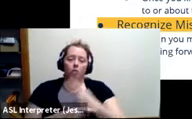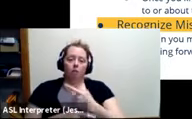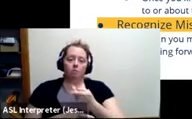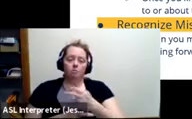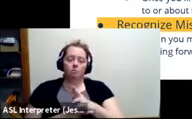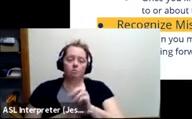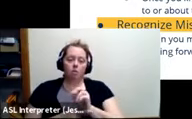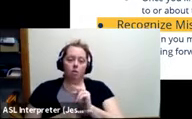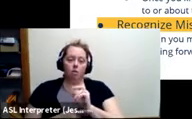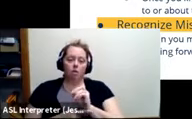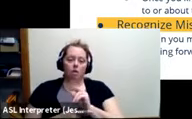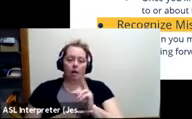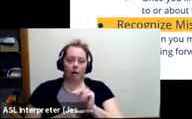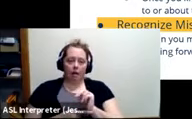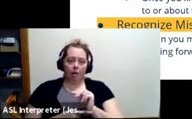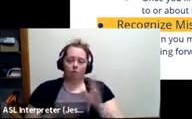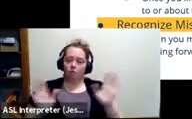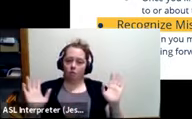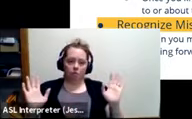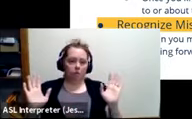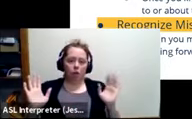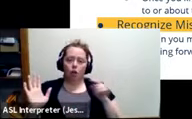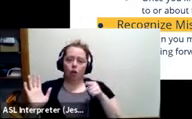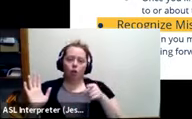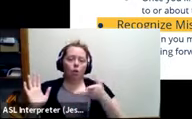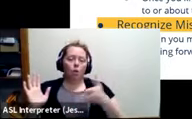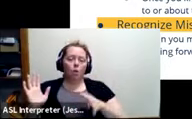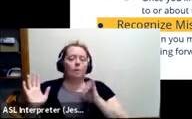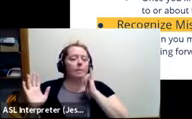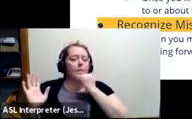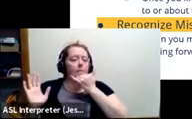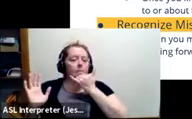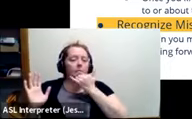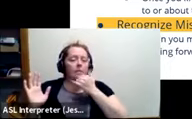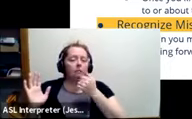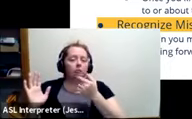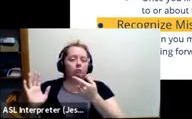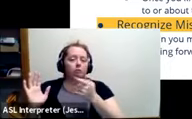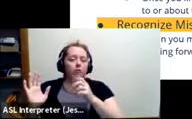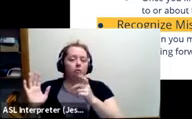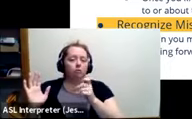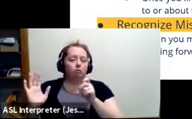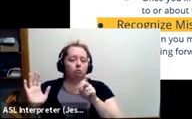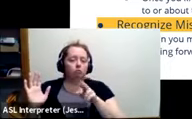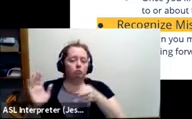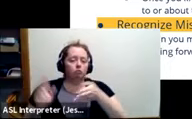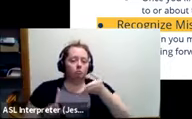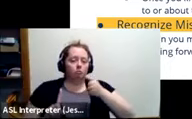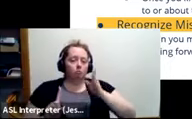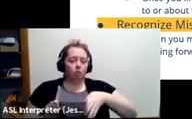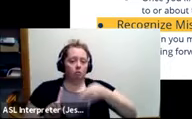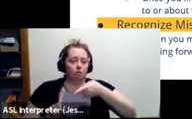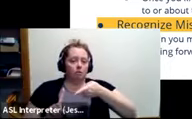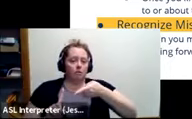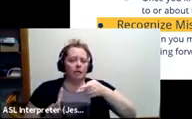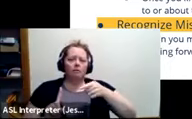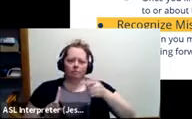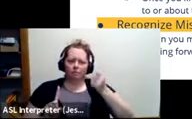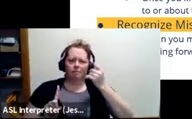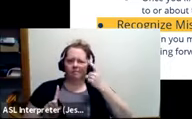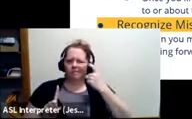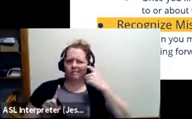You never want to do this because it could lead to you misgendering them, which, as we talked about, can be hurtful. It can lead